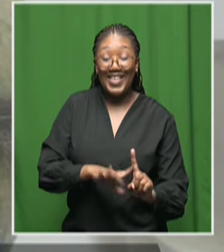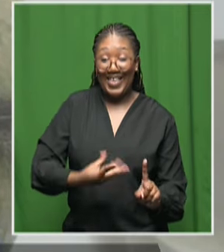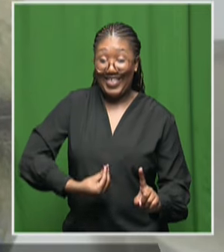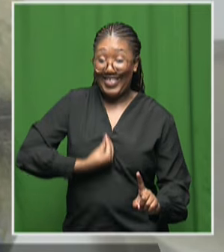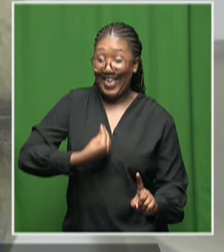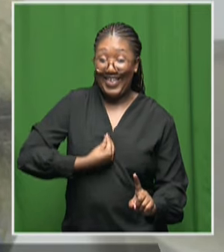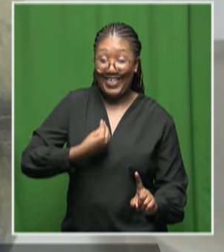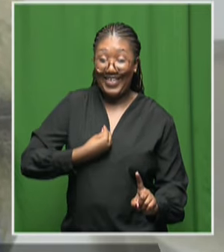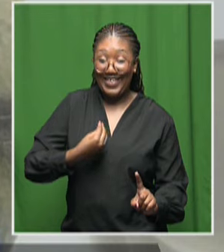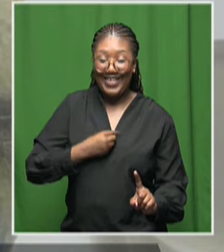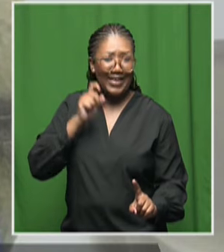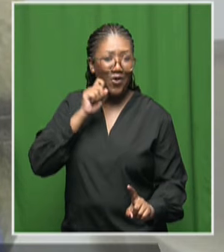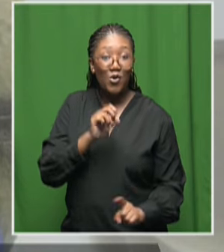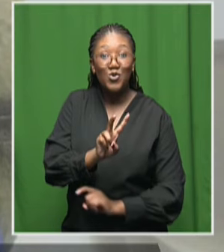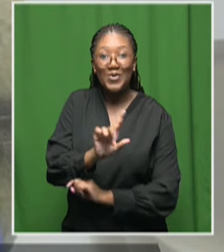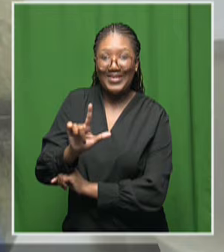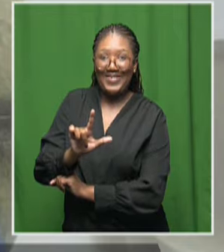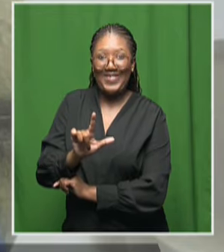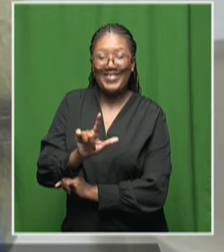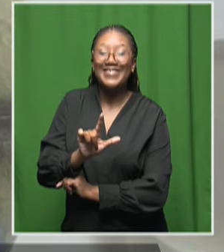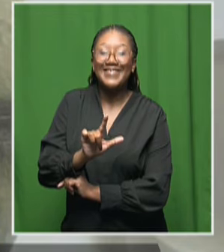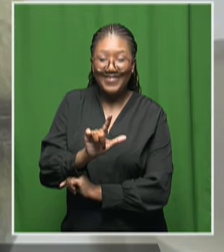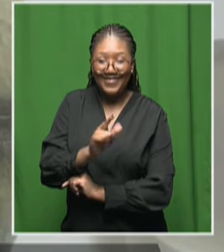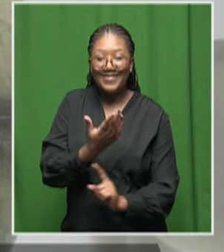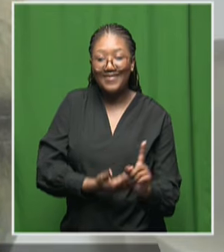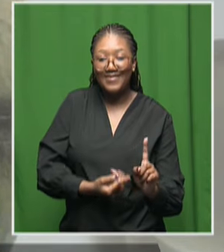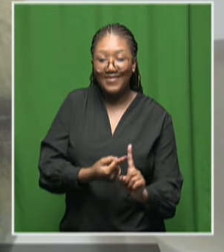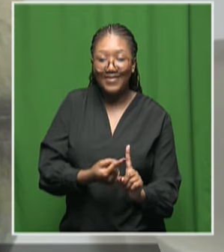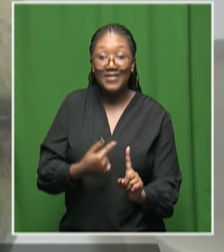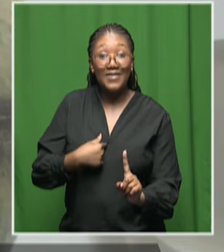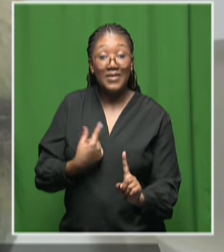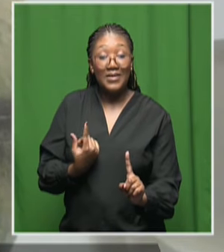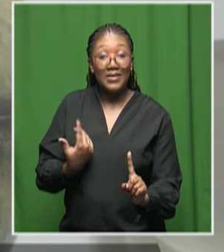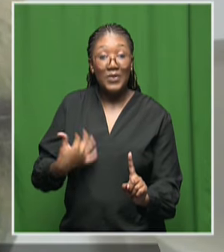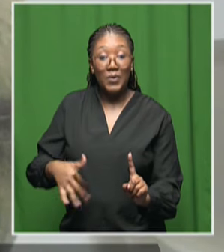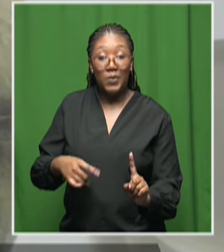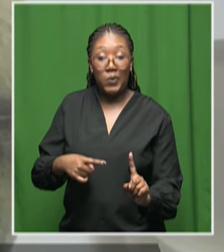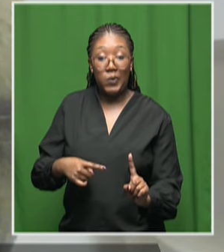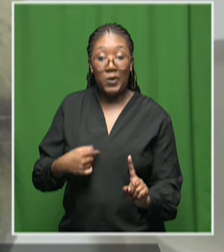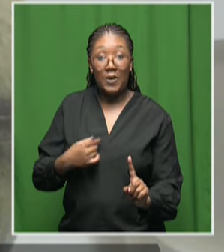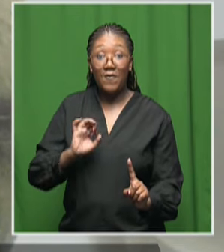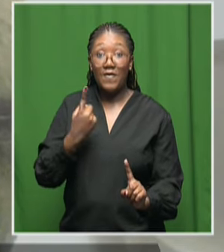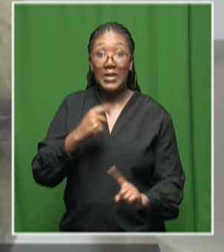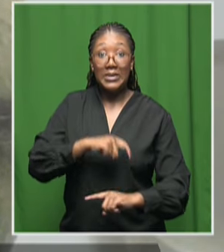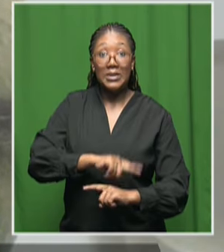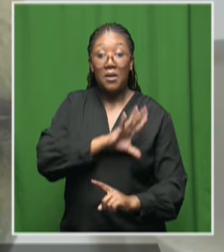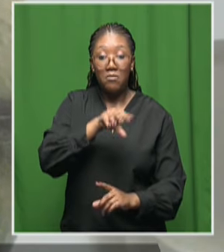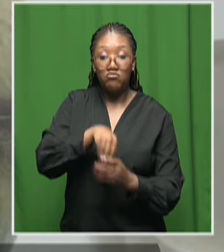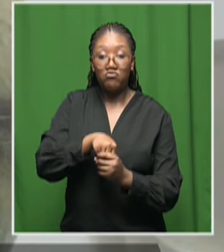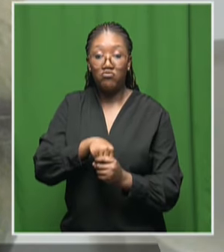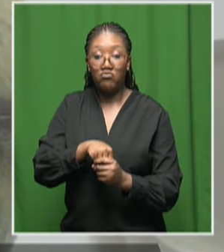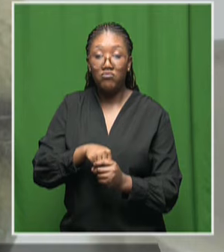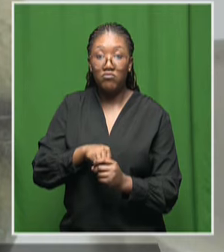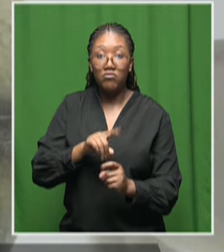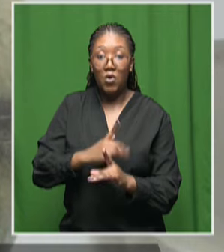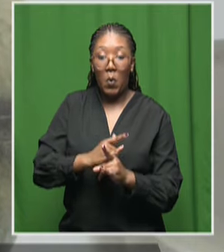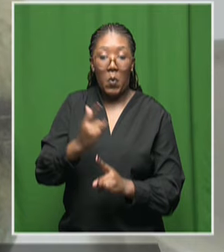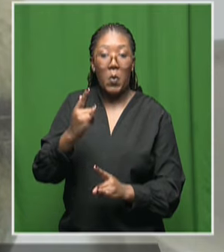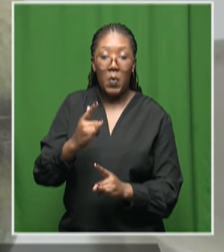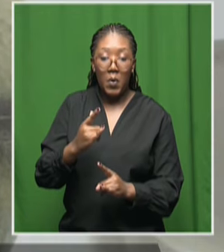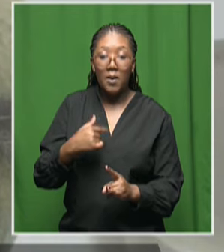date. I think he's 27 years old. And it's the first time that a drawing has actually won. Usually in the